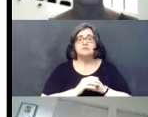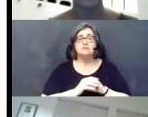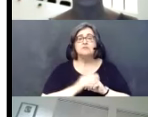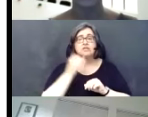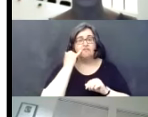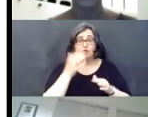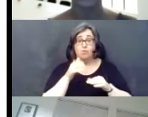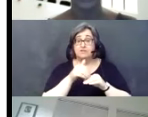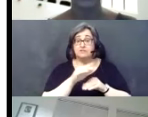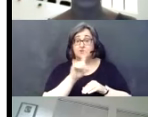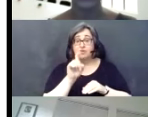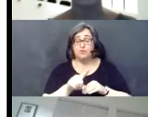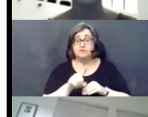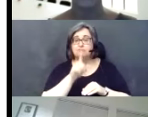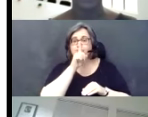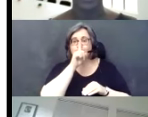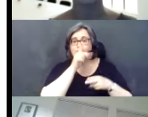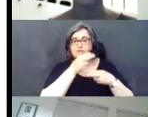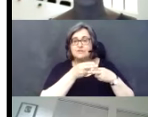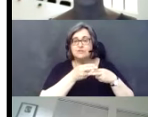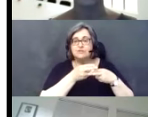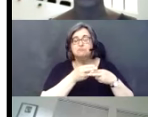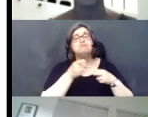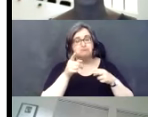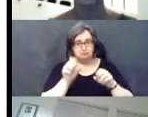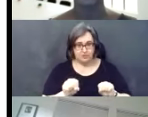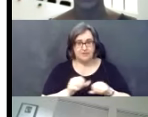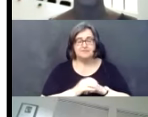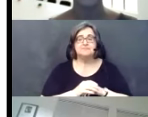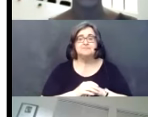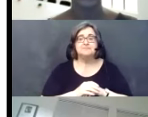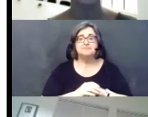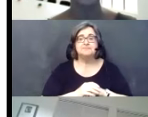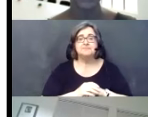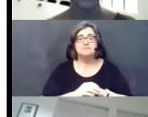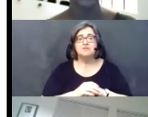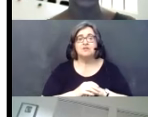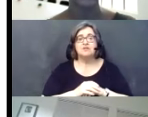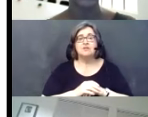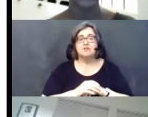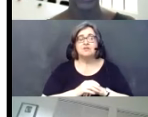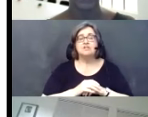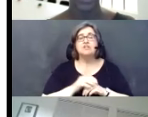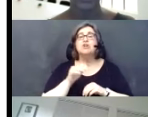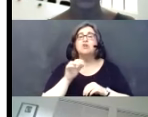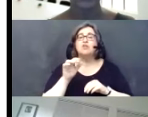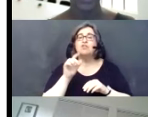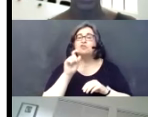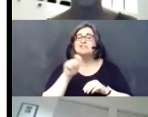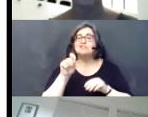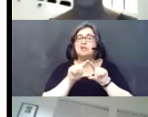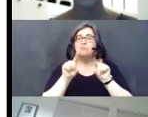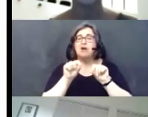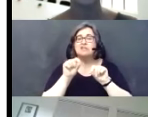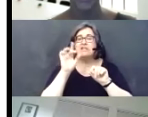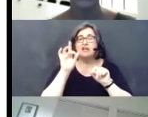like to submit a question anonymously, you have the option to do so. Just click on the Send Anonymously checkbox.